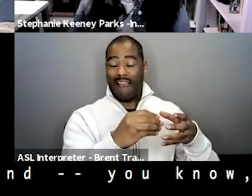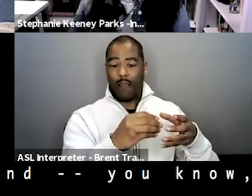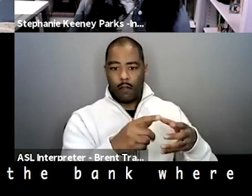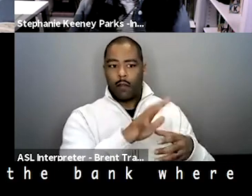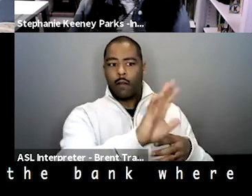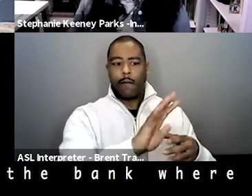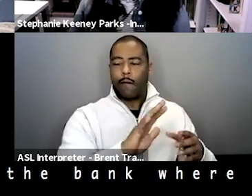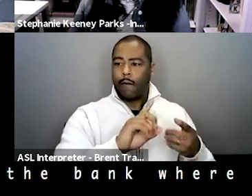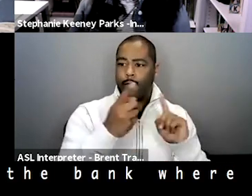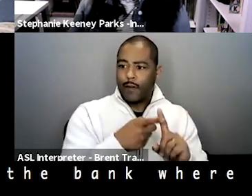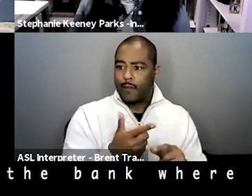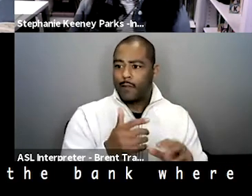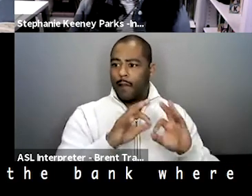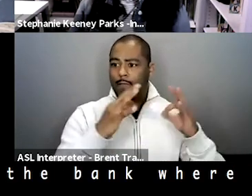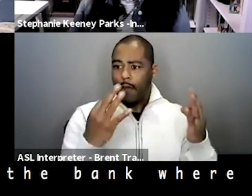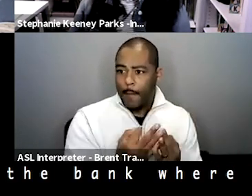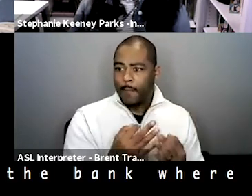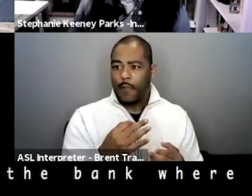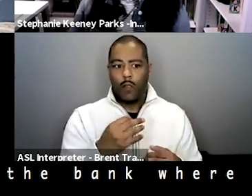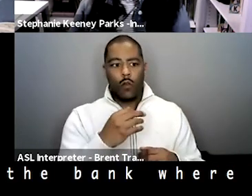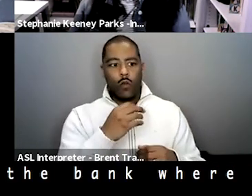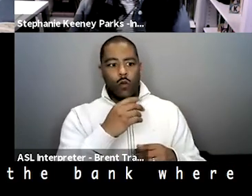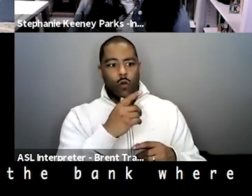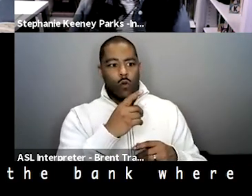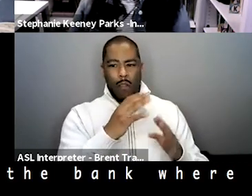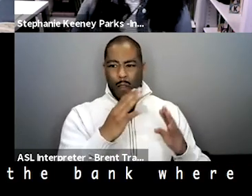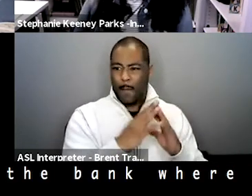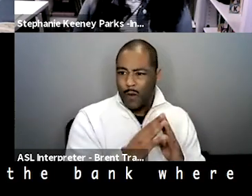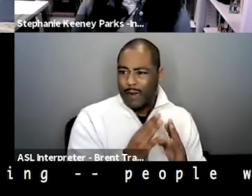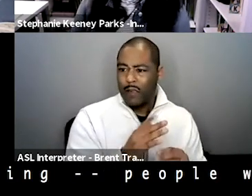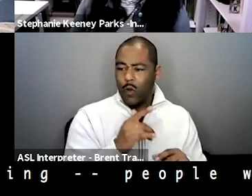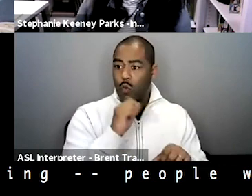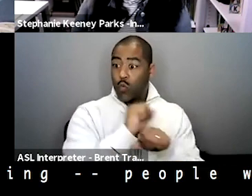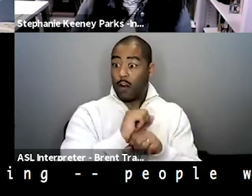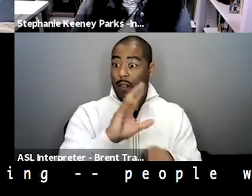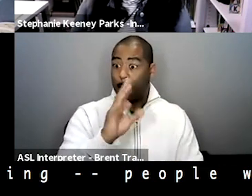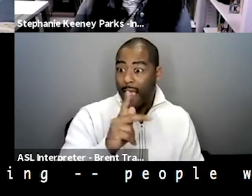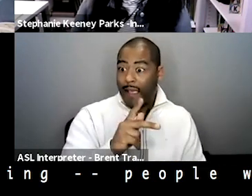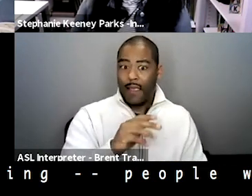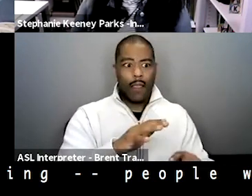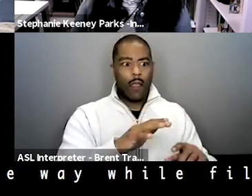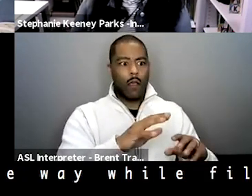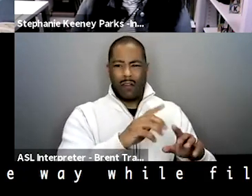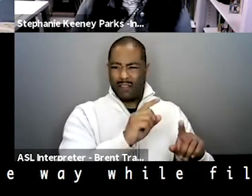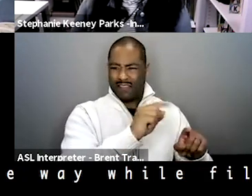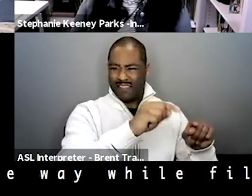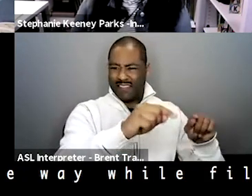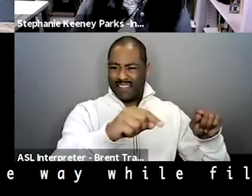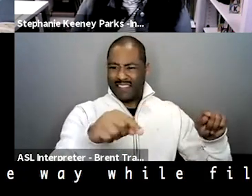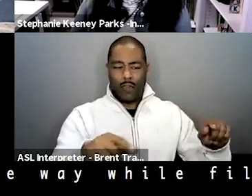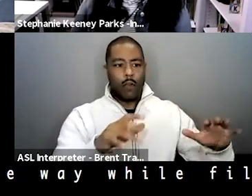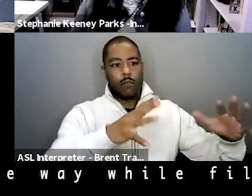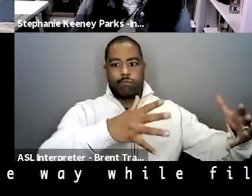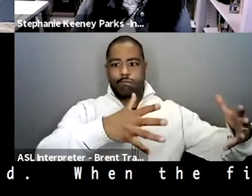who ran the bank when Donald was working with, like other people who we met along the way while filming the film, all came